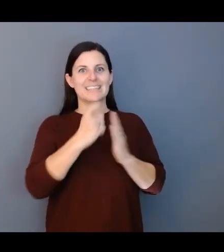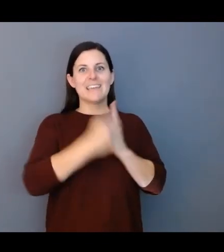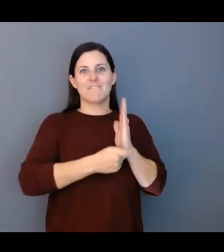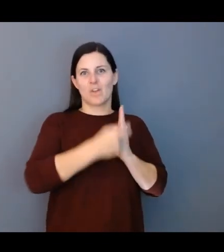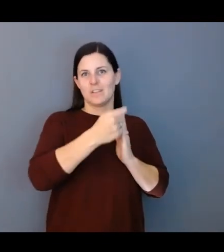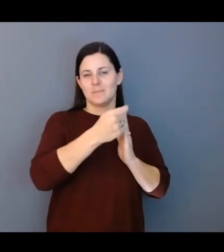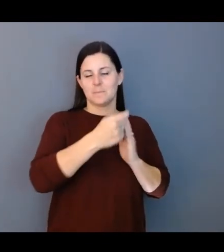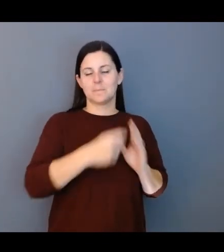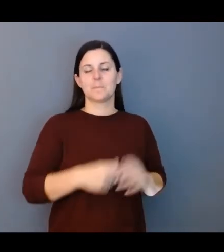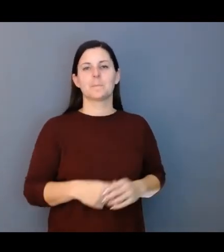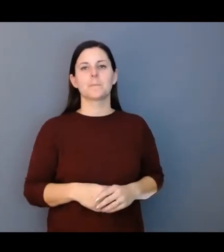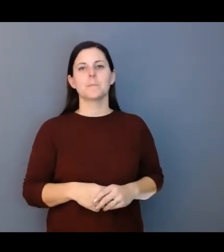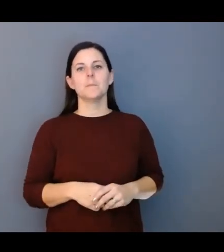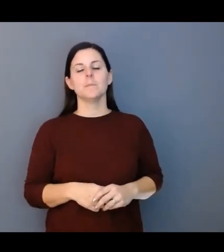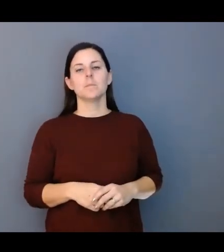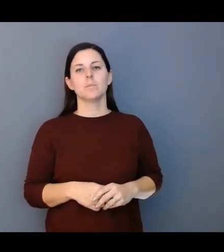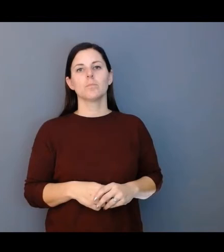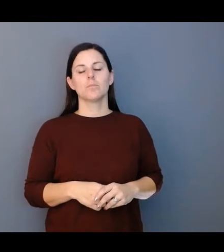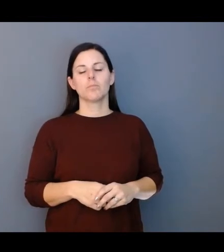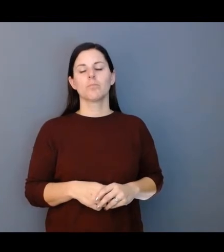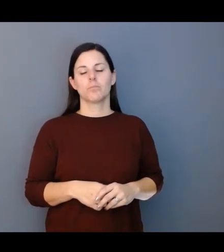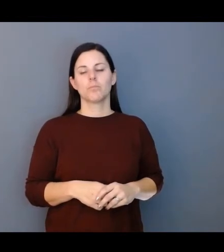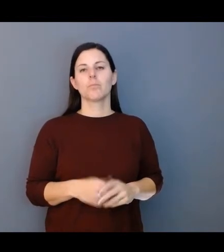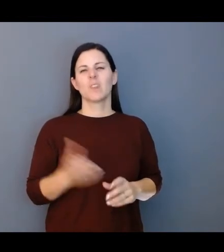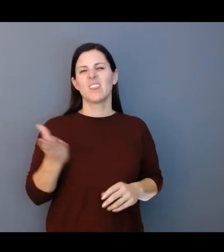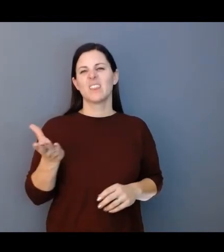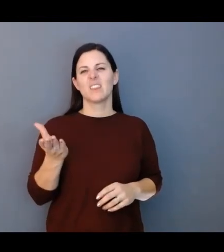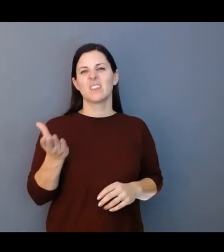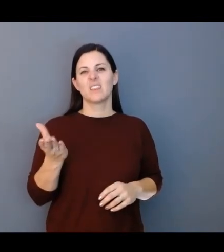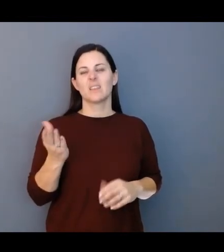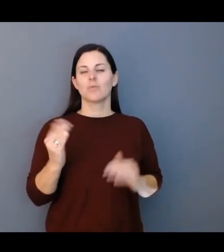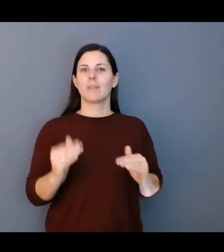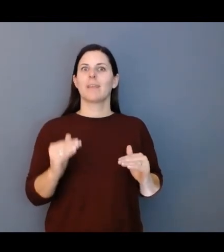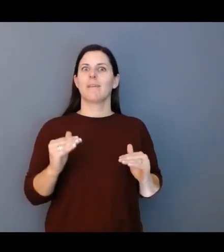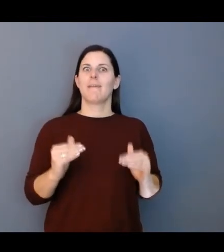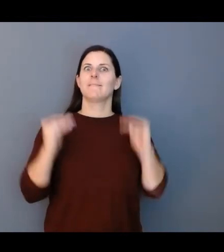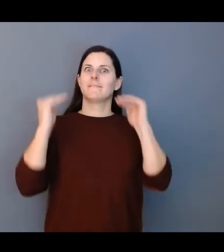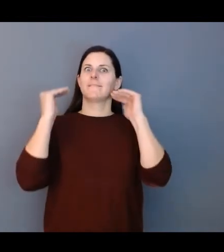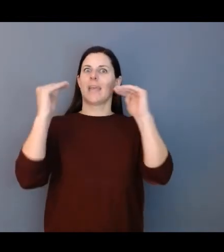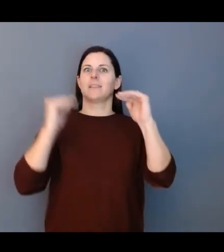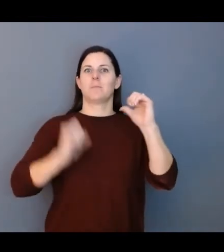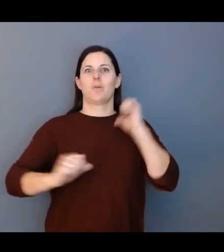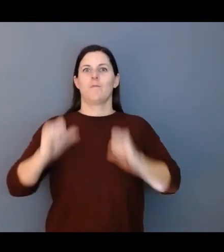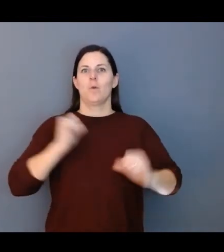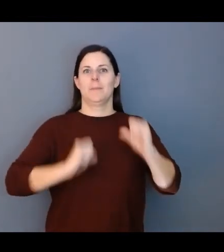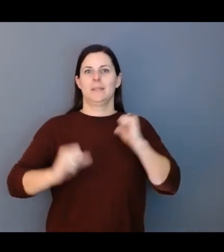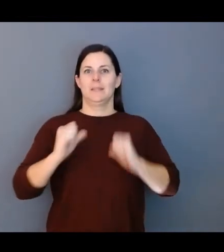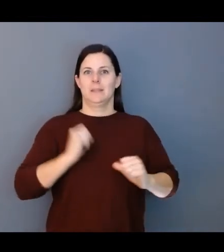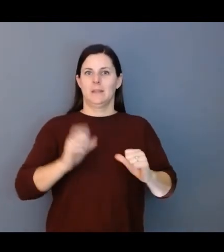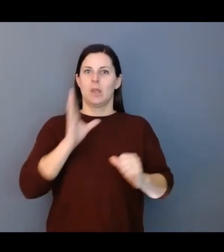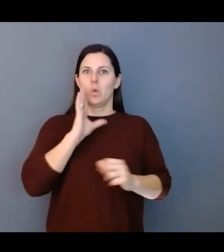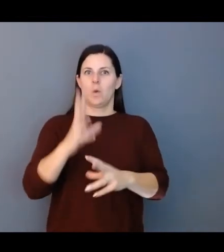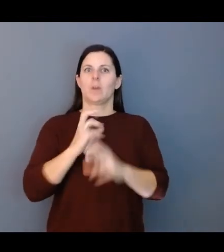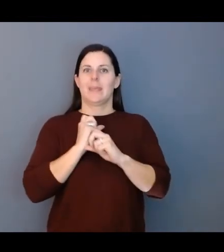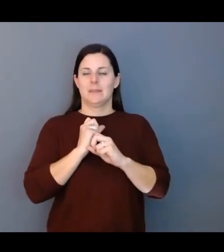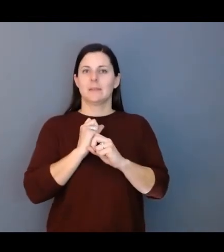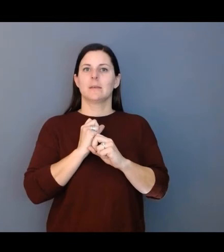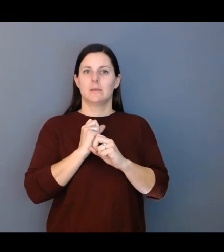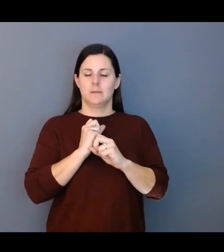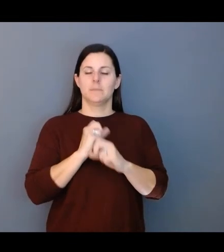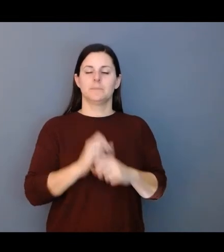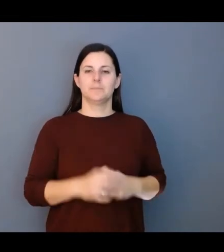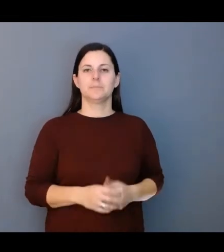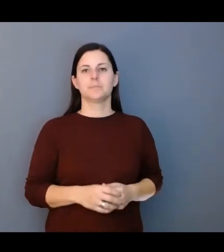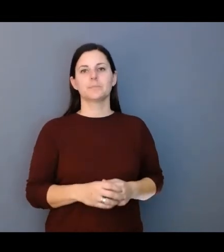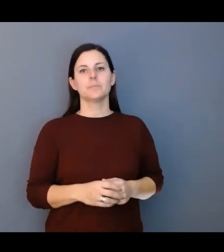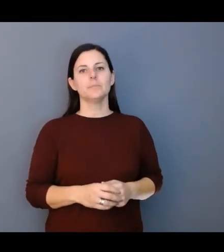better than the default values. So this is a advance to the performance that you are getting